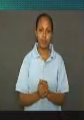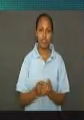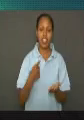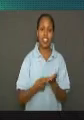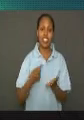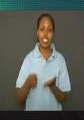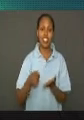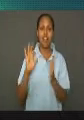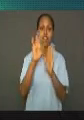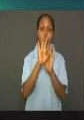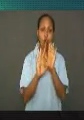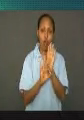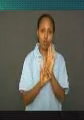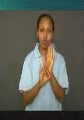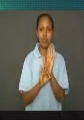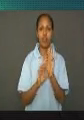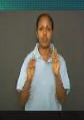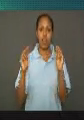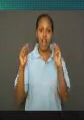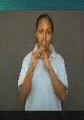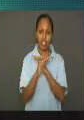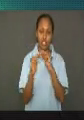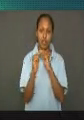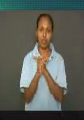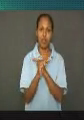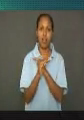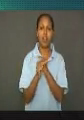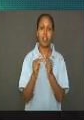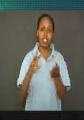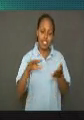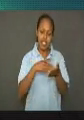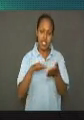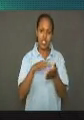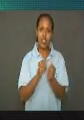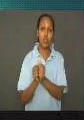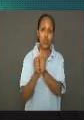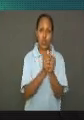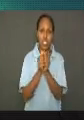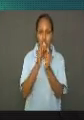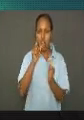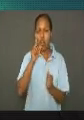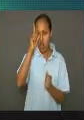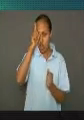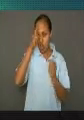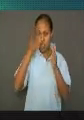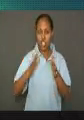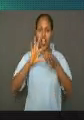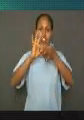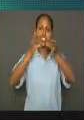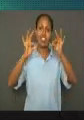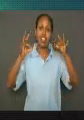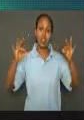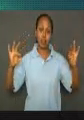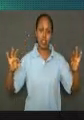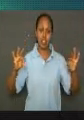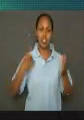This form of algebra deals with logical statements